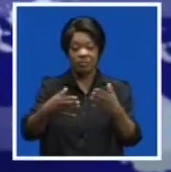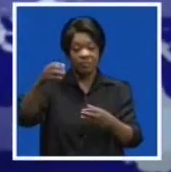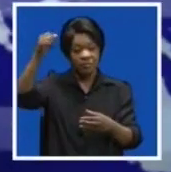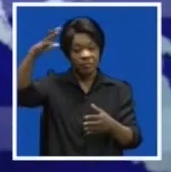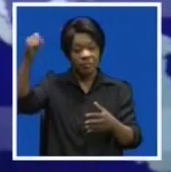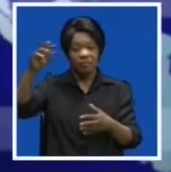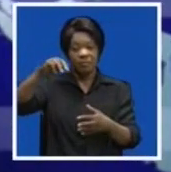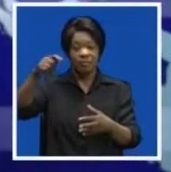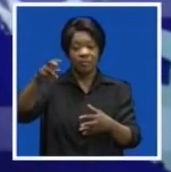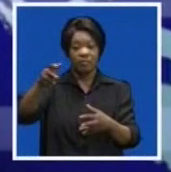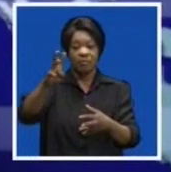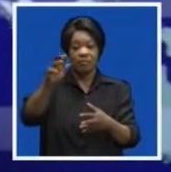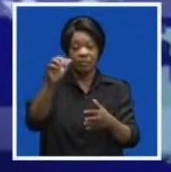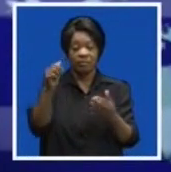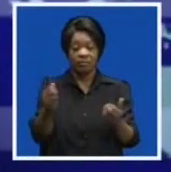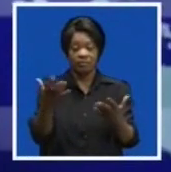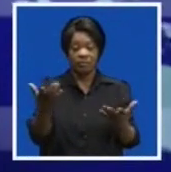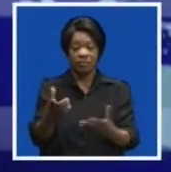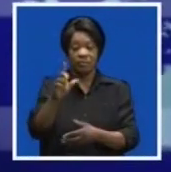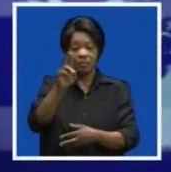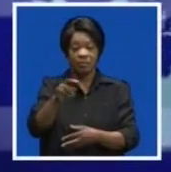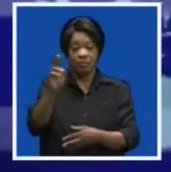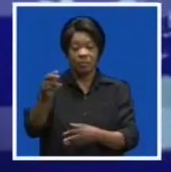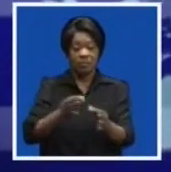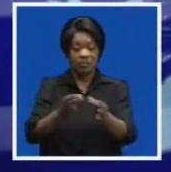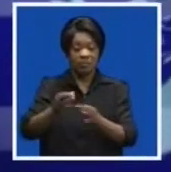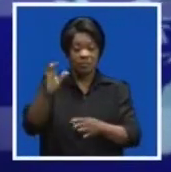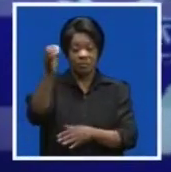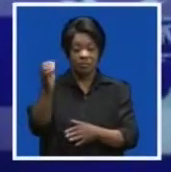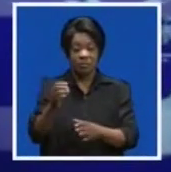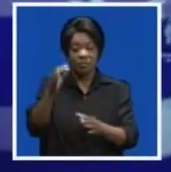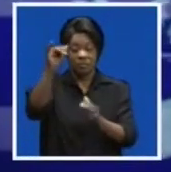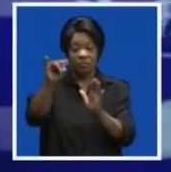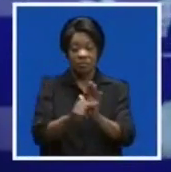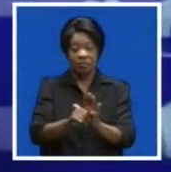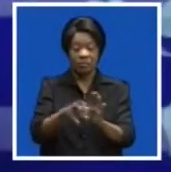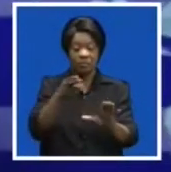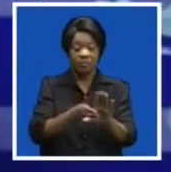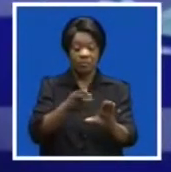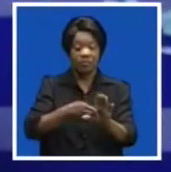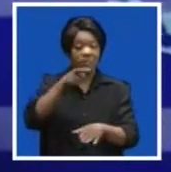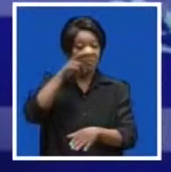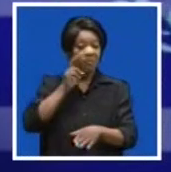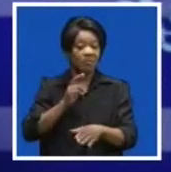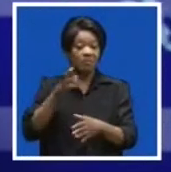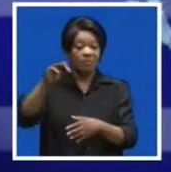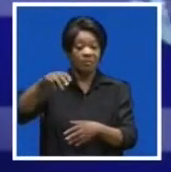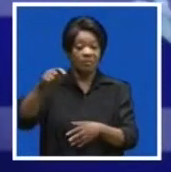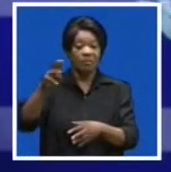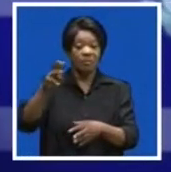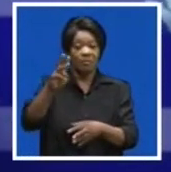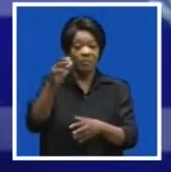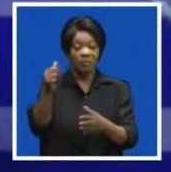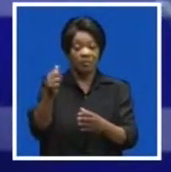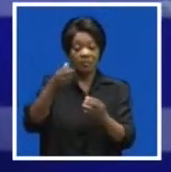Energy Minister Matthew Nkua has disclosed that 22% of imported fuel in the country is smuggled. Mr. Nkua has since